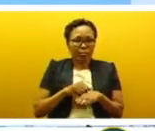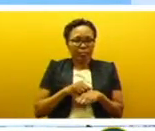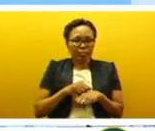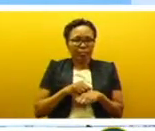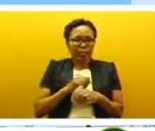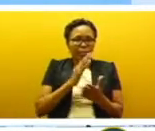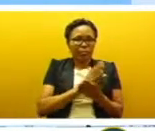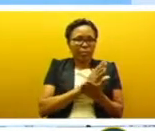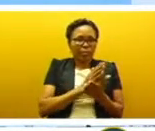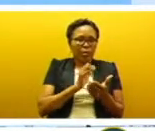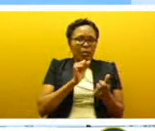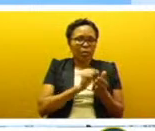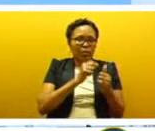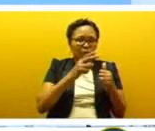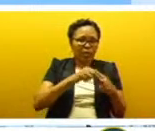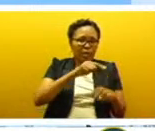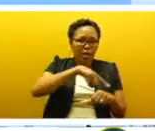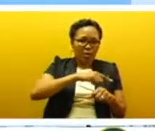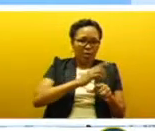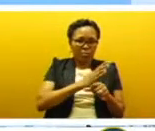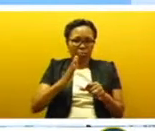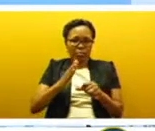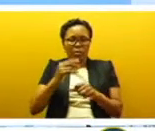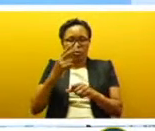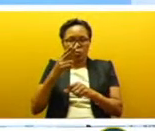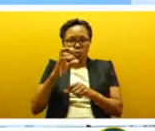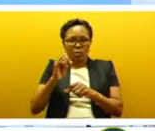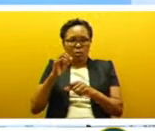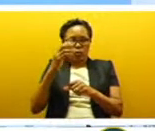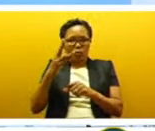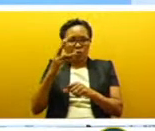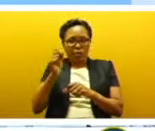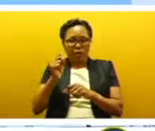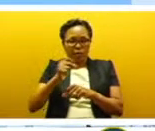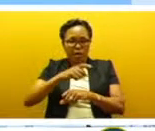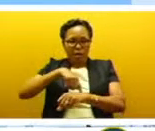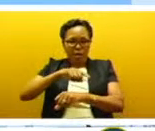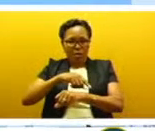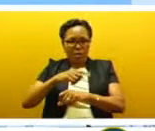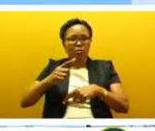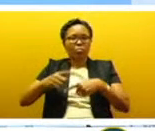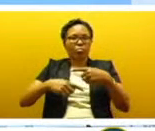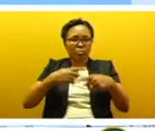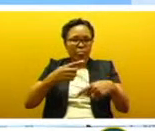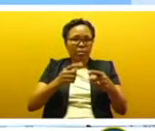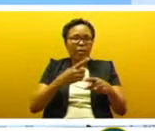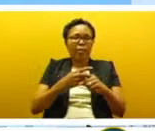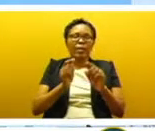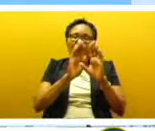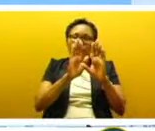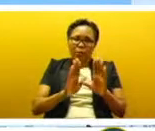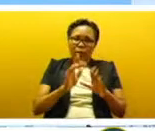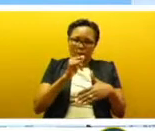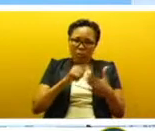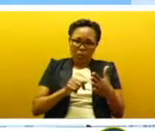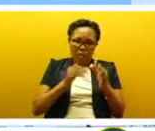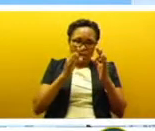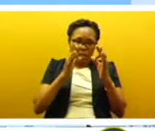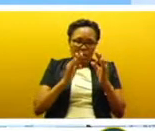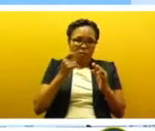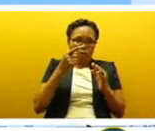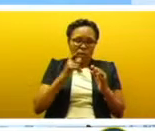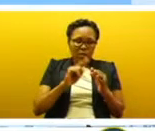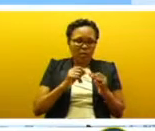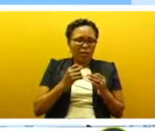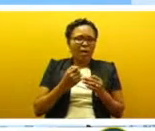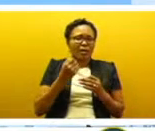between 17 hours and 2045, and on and on. But most important, even if we were to buy the idea